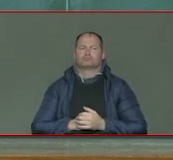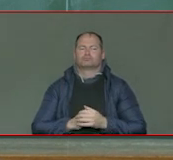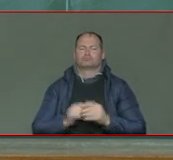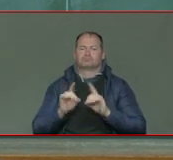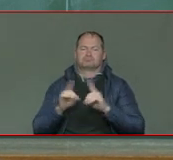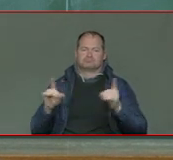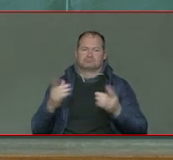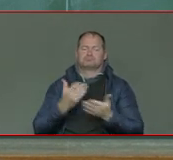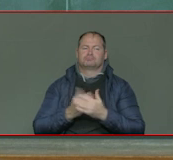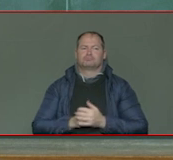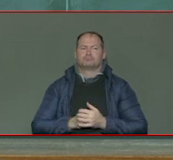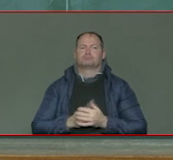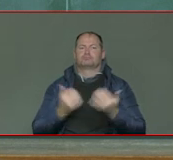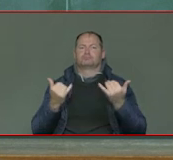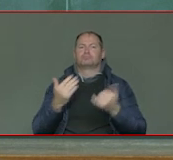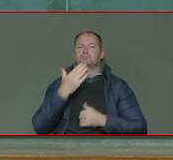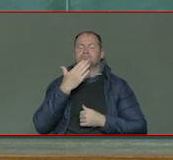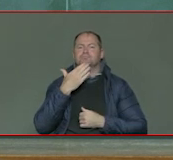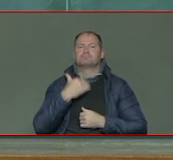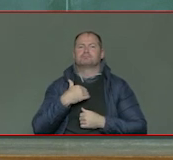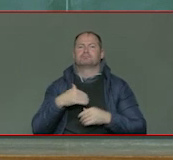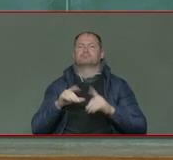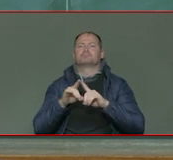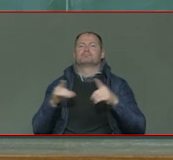Can I get a volunteer that will differentiate for me?